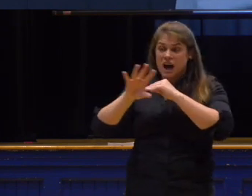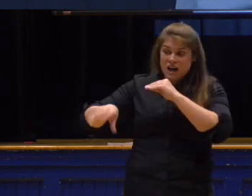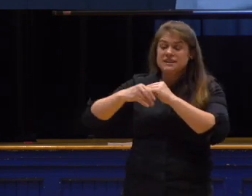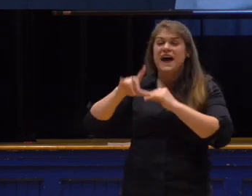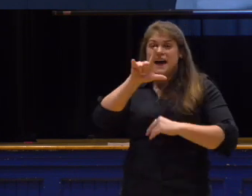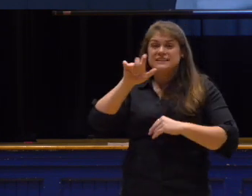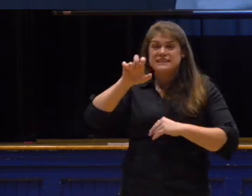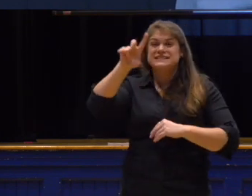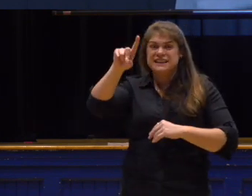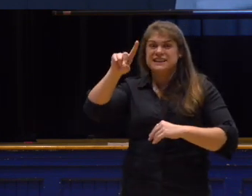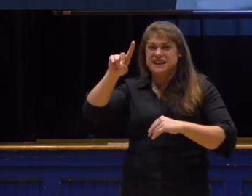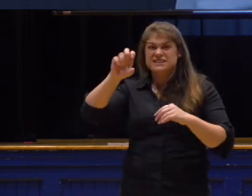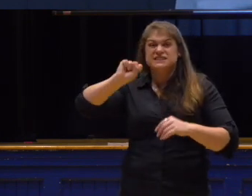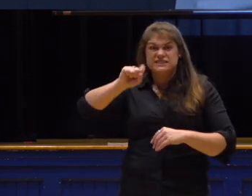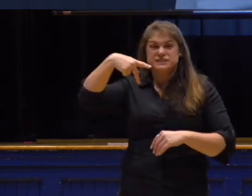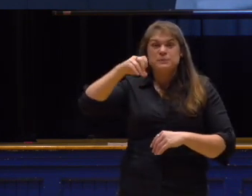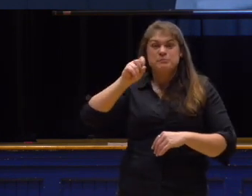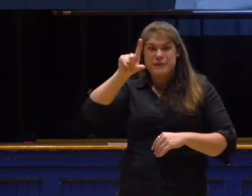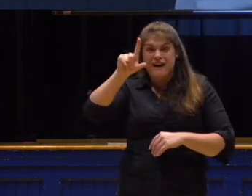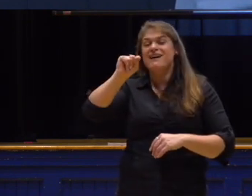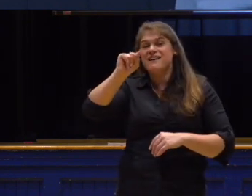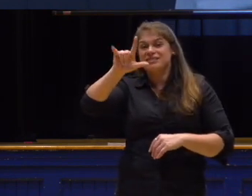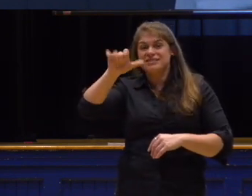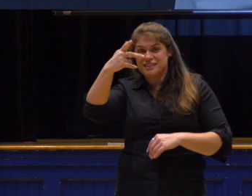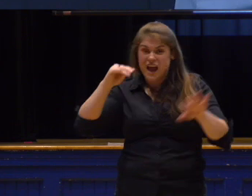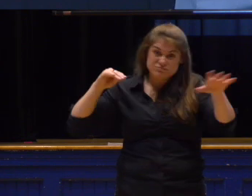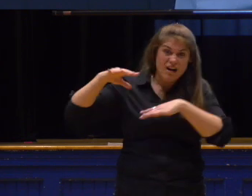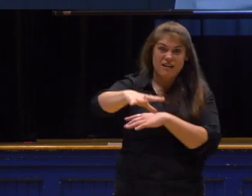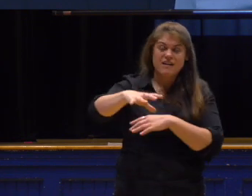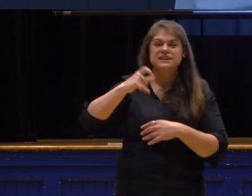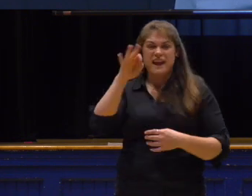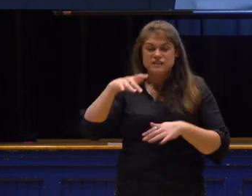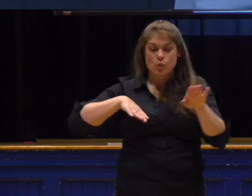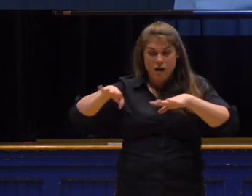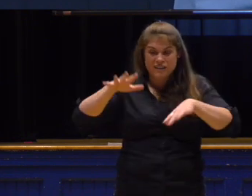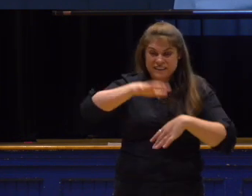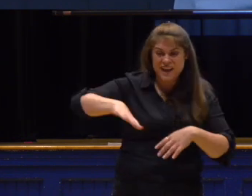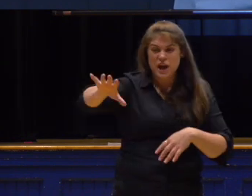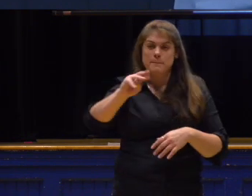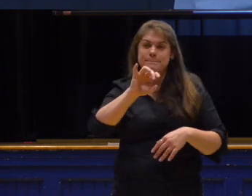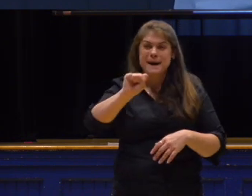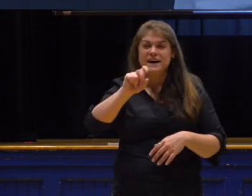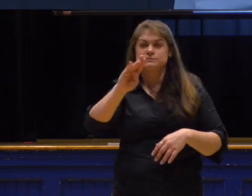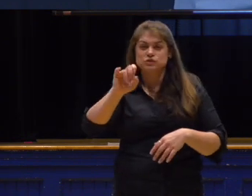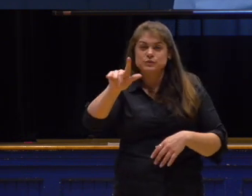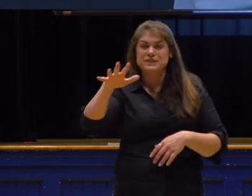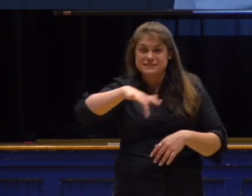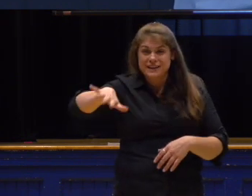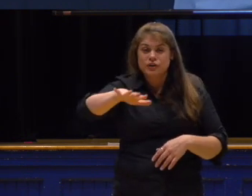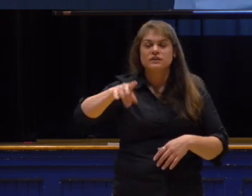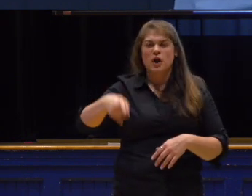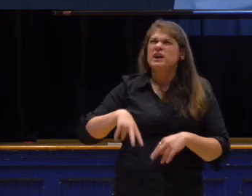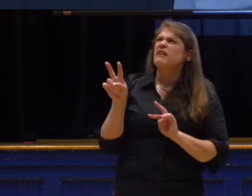LED spotlights. So if you walk down Red Rose area or in front of Mass Mutual Center or even farther down, you're going to all of a